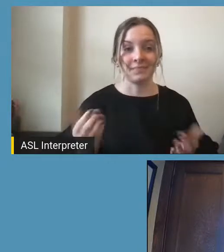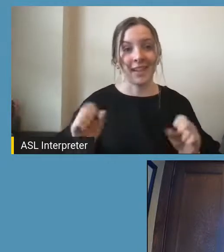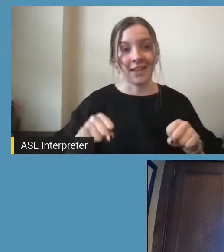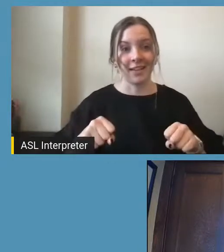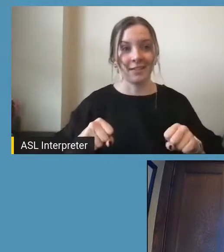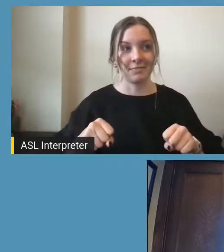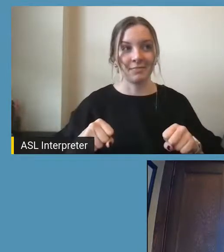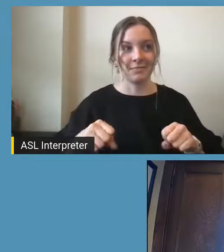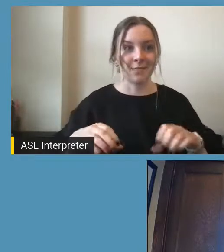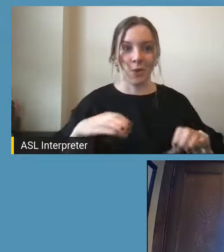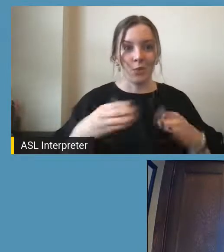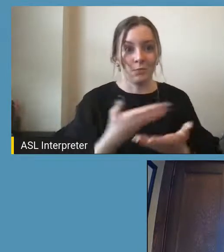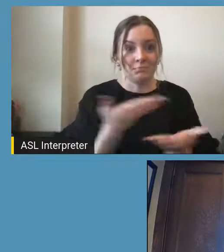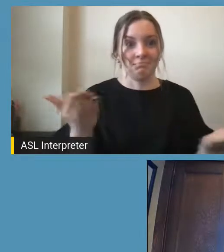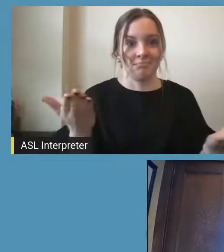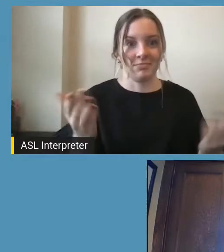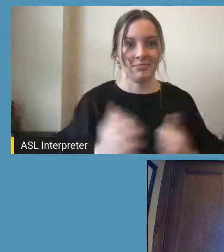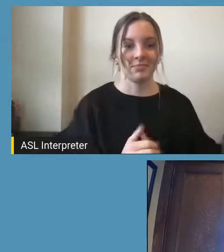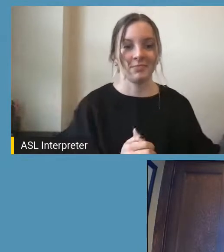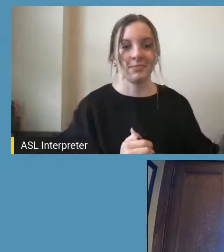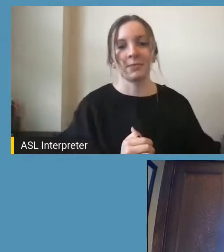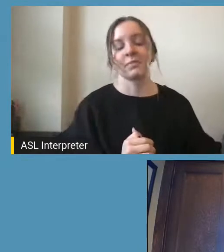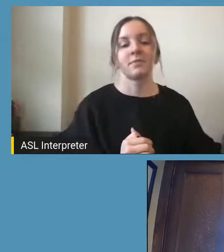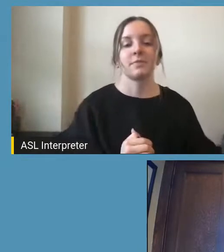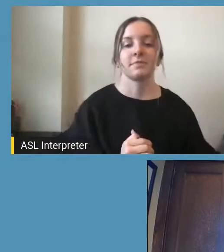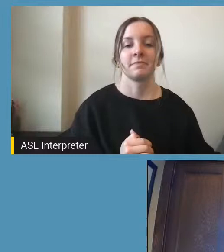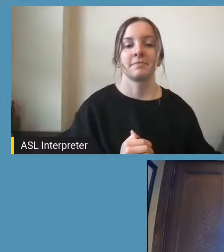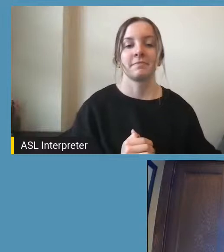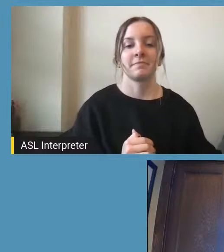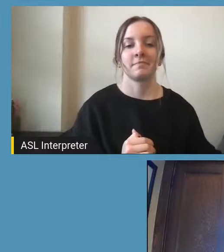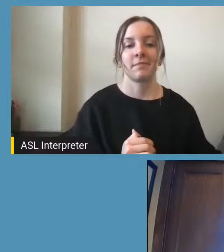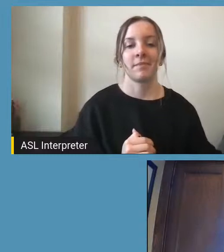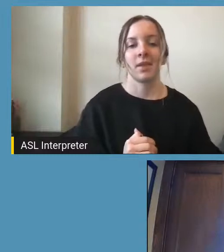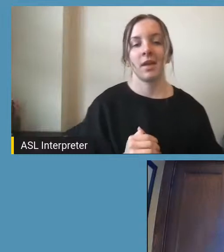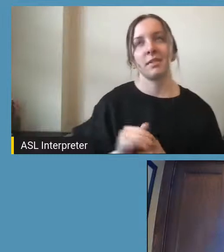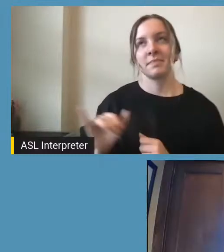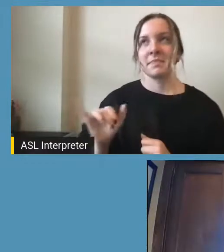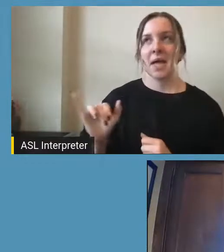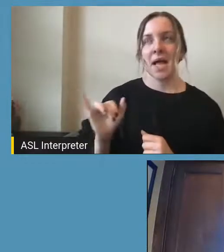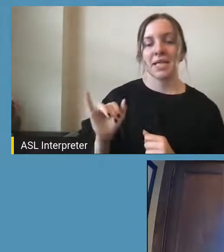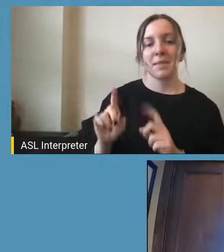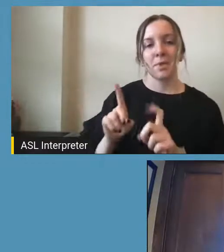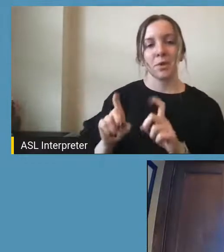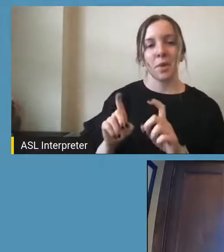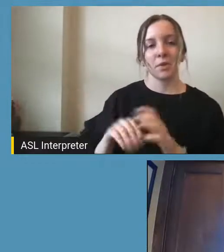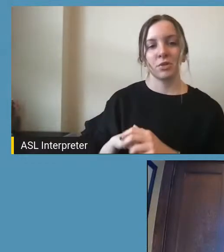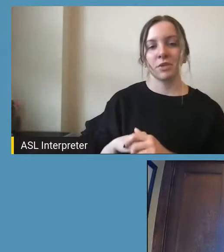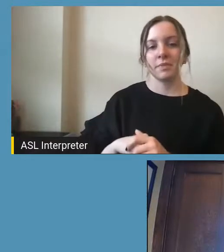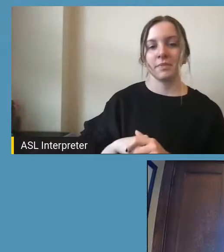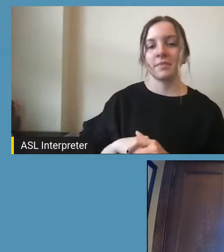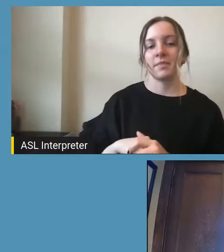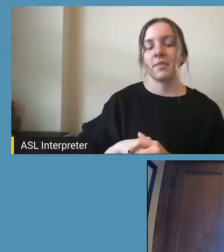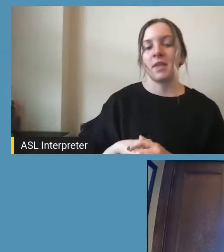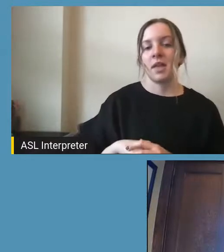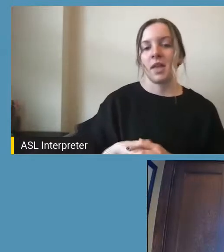Yeah. A related question, and I don't know whether this is left field or not, but are there any